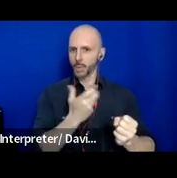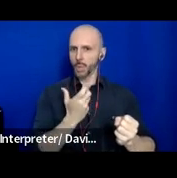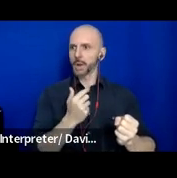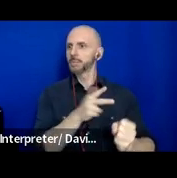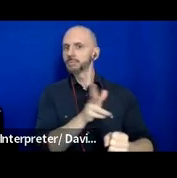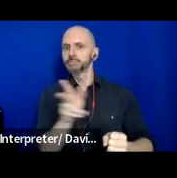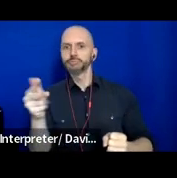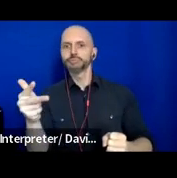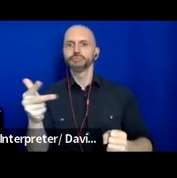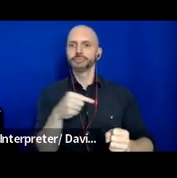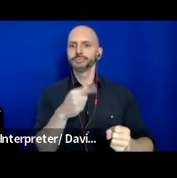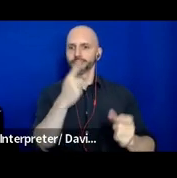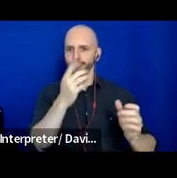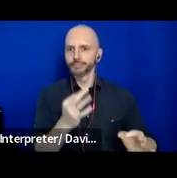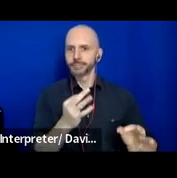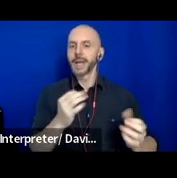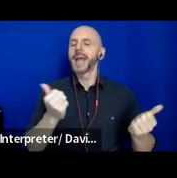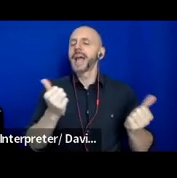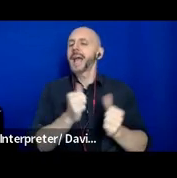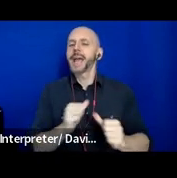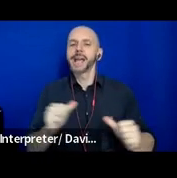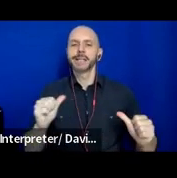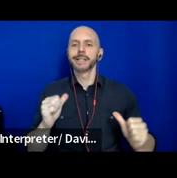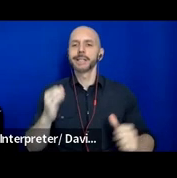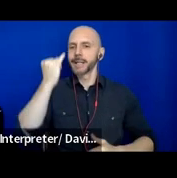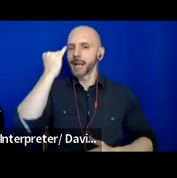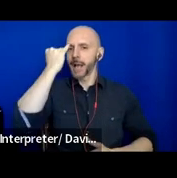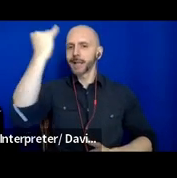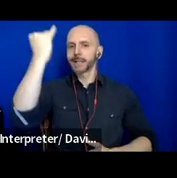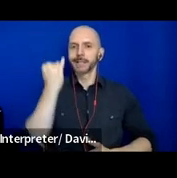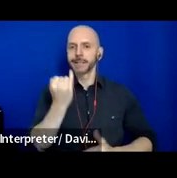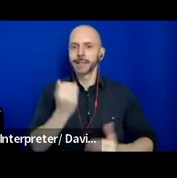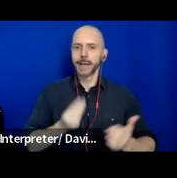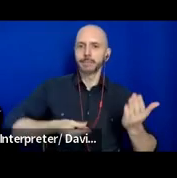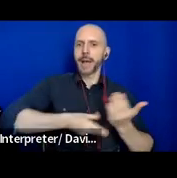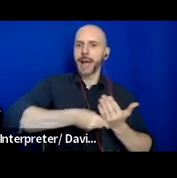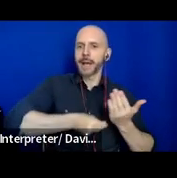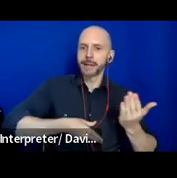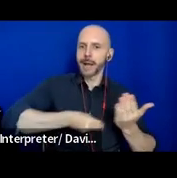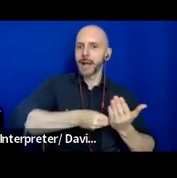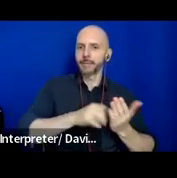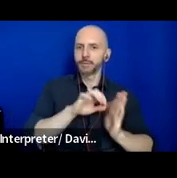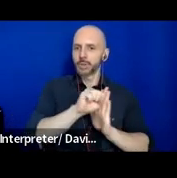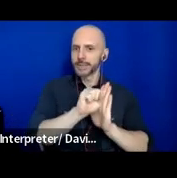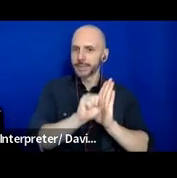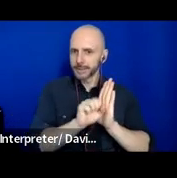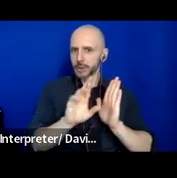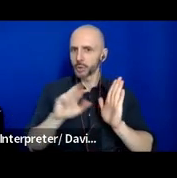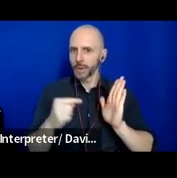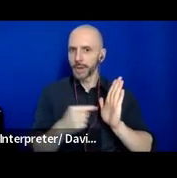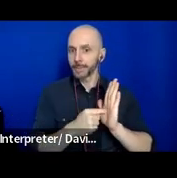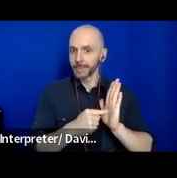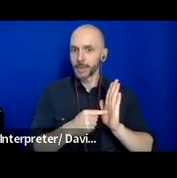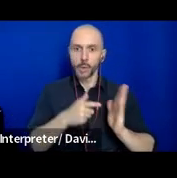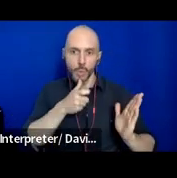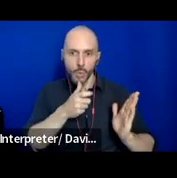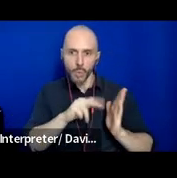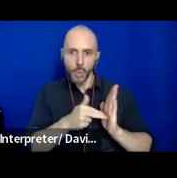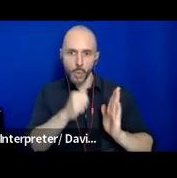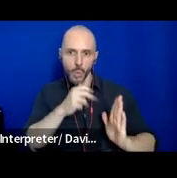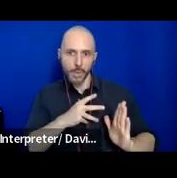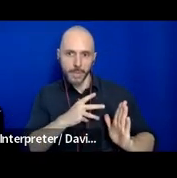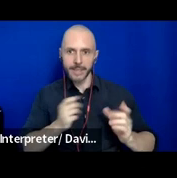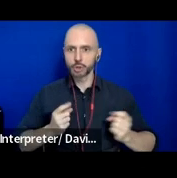pitched or every improv scene they initiate makes the women strippers, secretaries, or stay-at-home wives. When you speak with the director, who